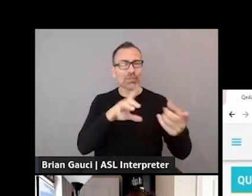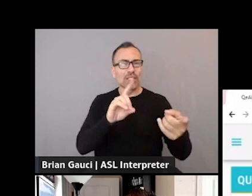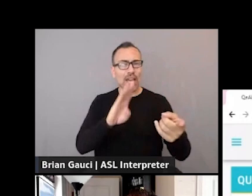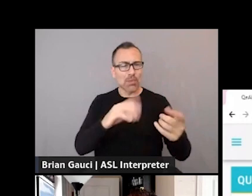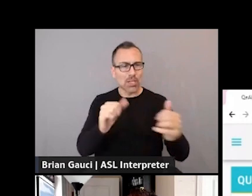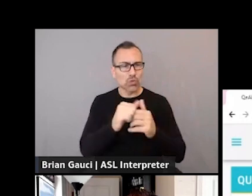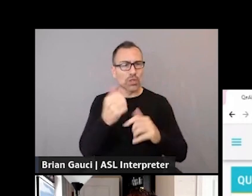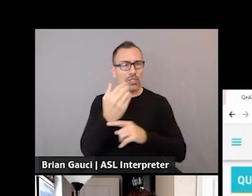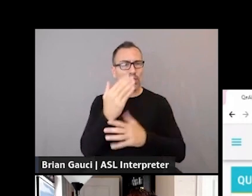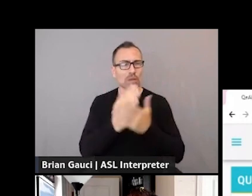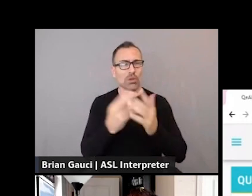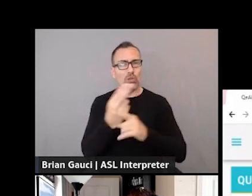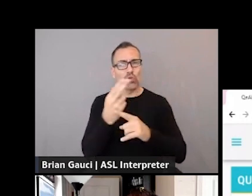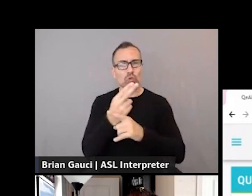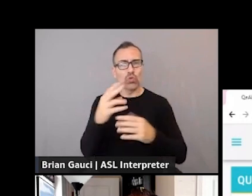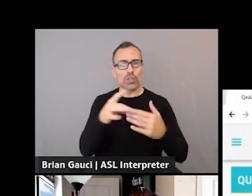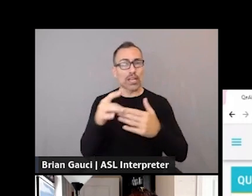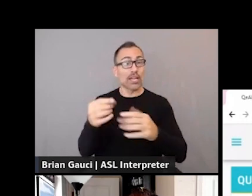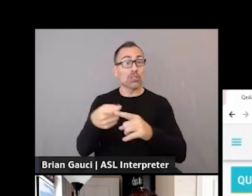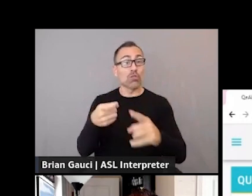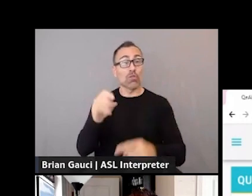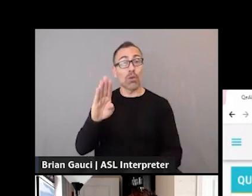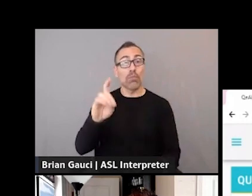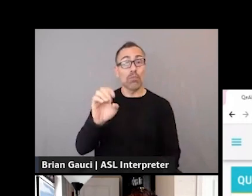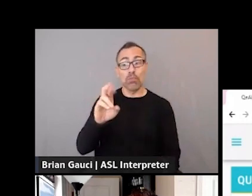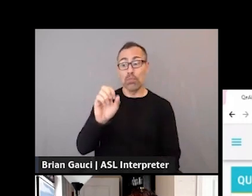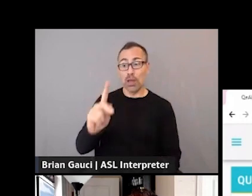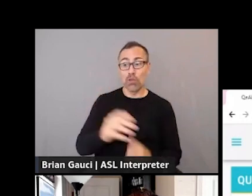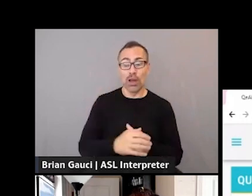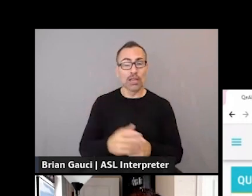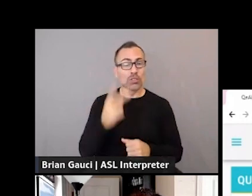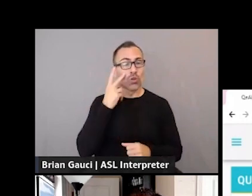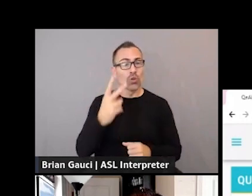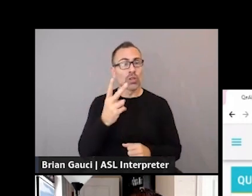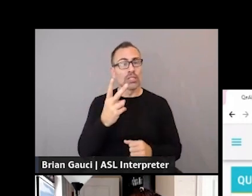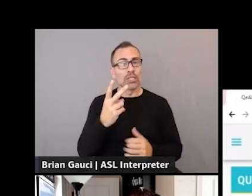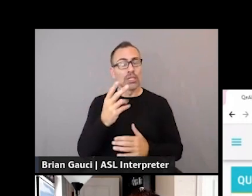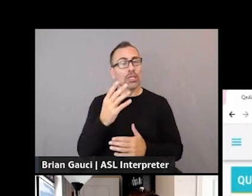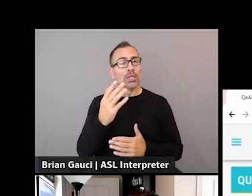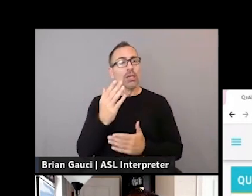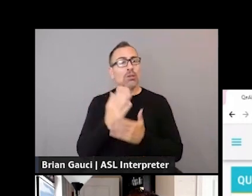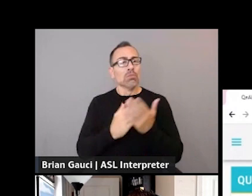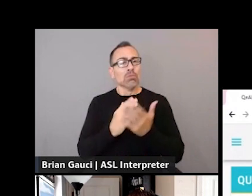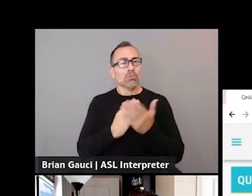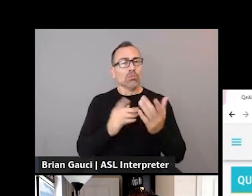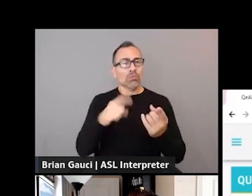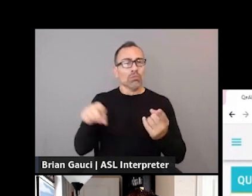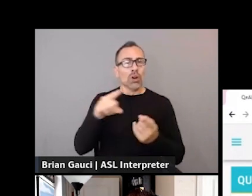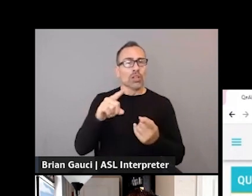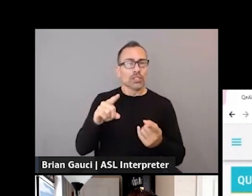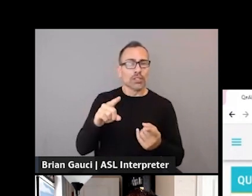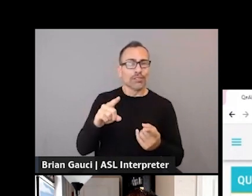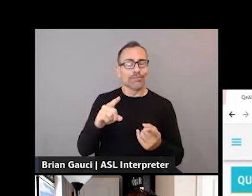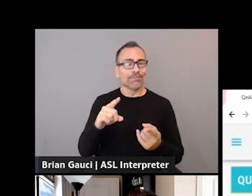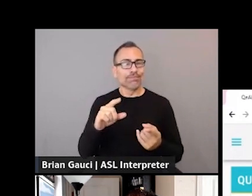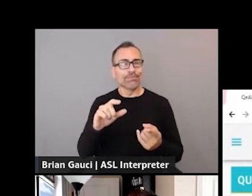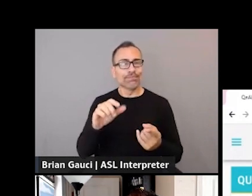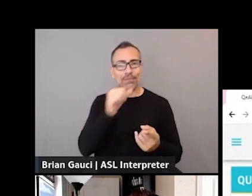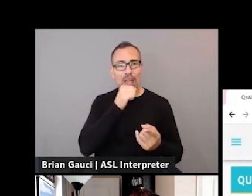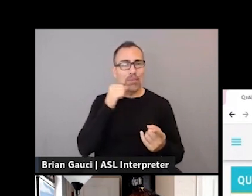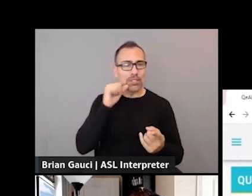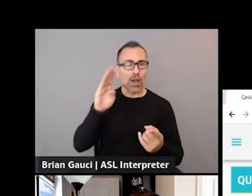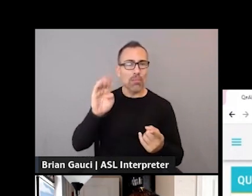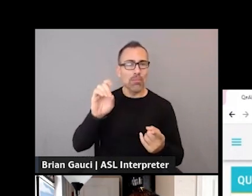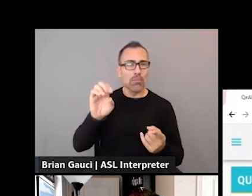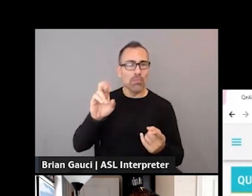from Bedrock. So here's a passage. Features of Bedrock with features of Amazon Bedrock. Here's another passage. Amazon Bedrock